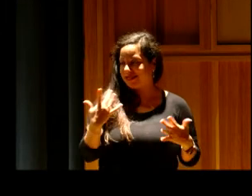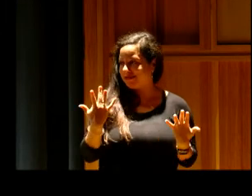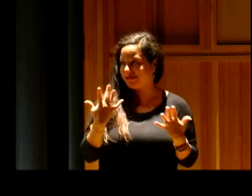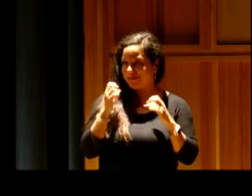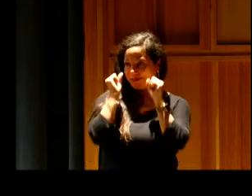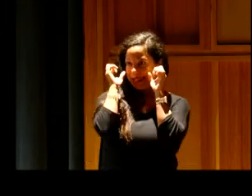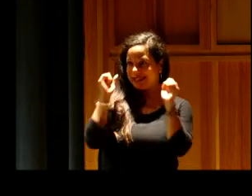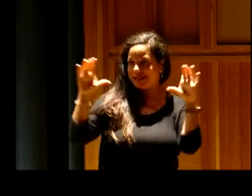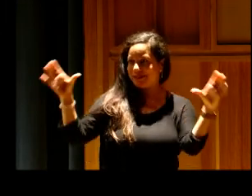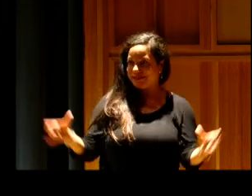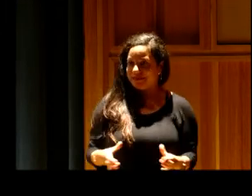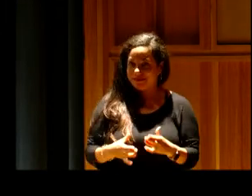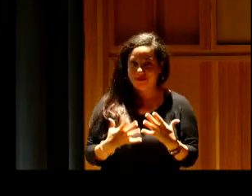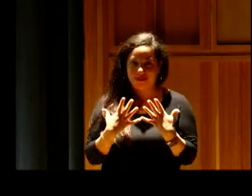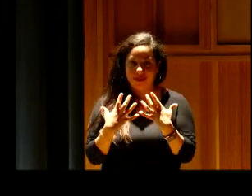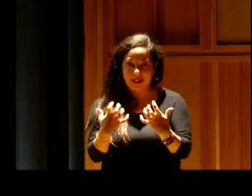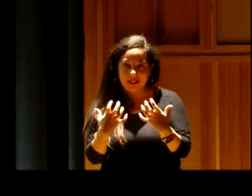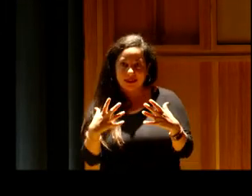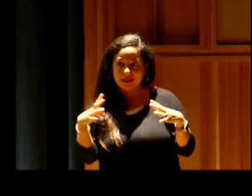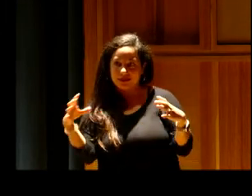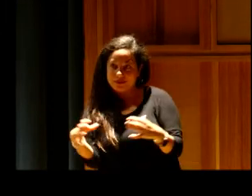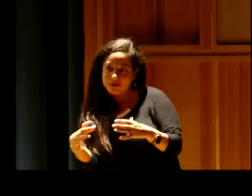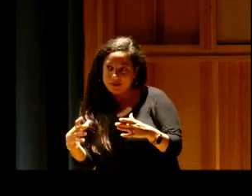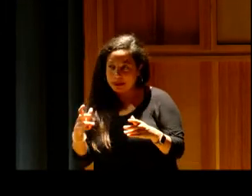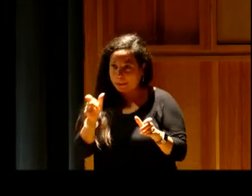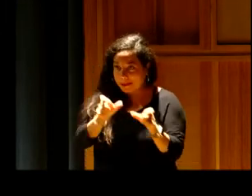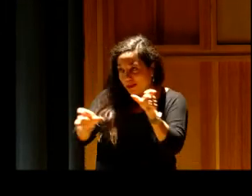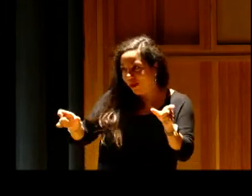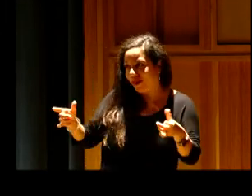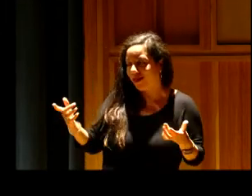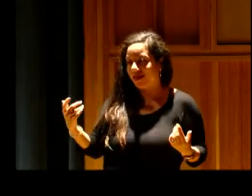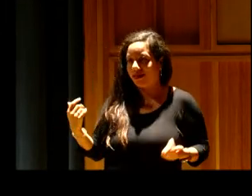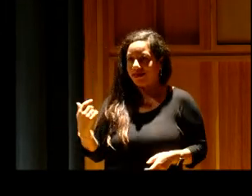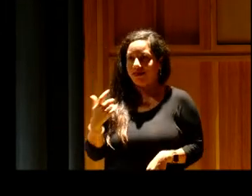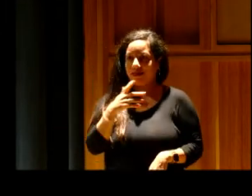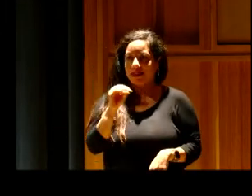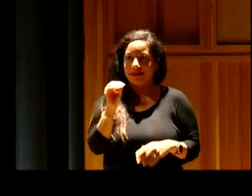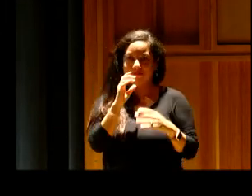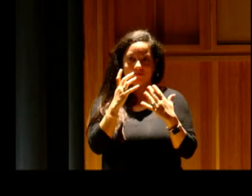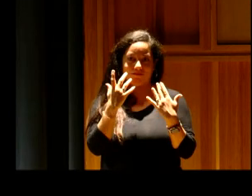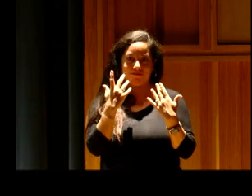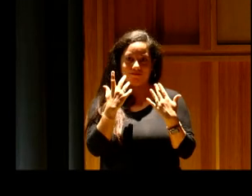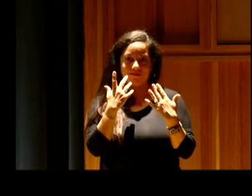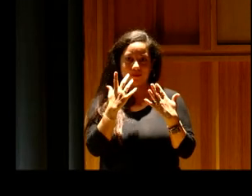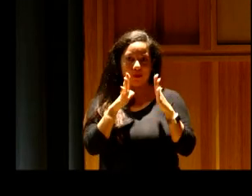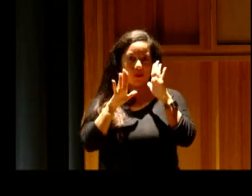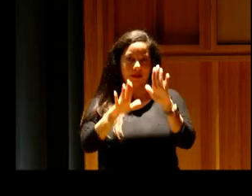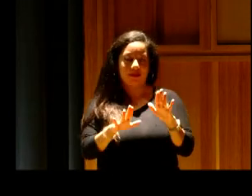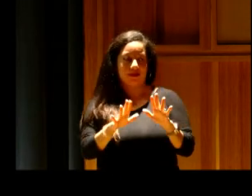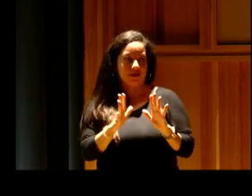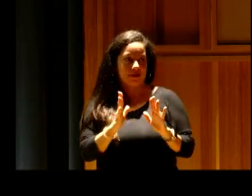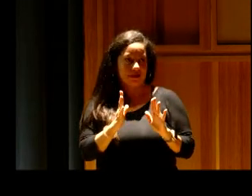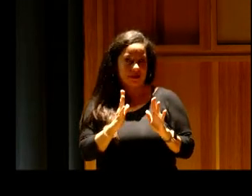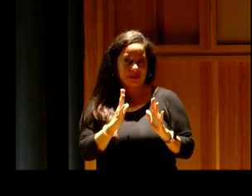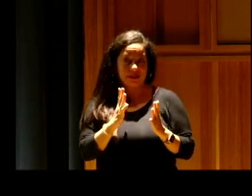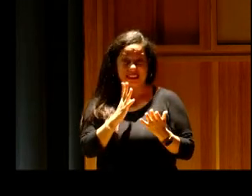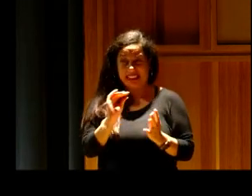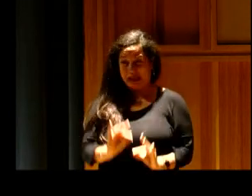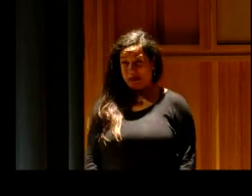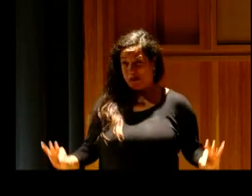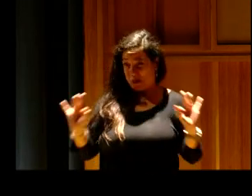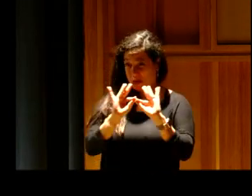gathering, an extraordinary collection of people, and an extraordinarily important topic.